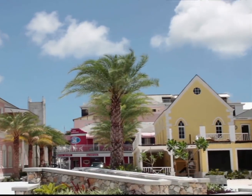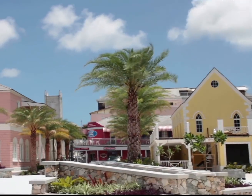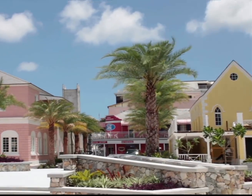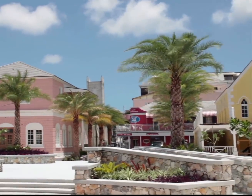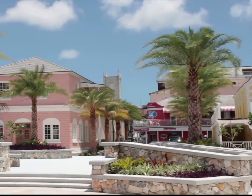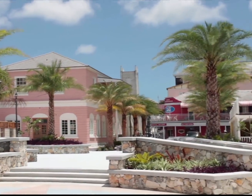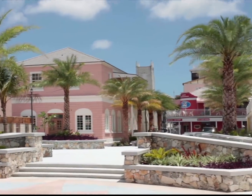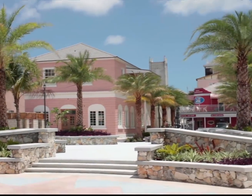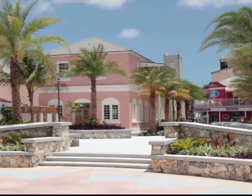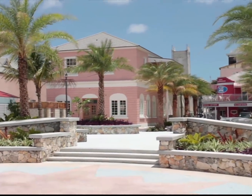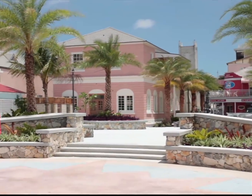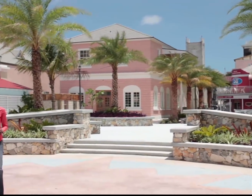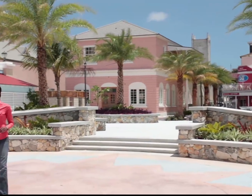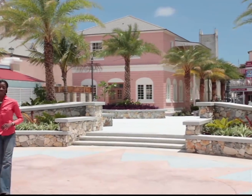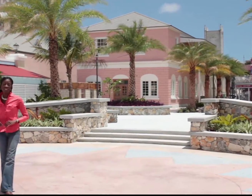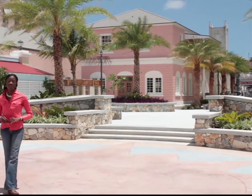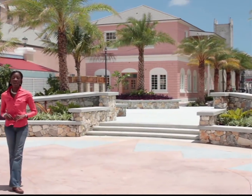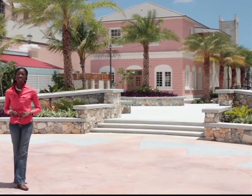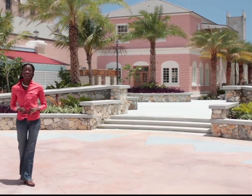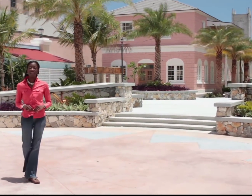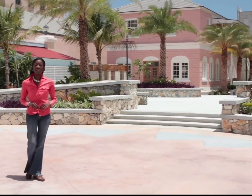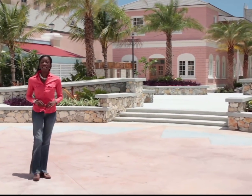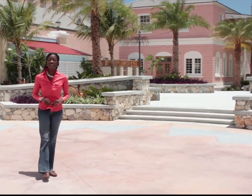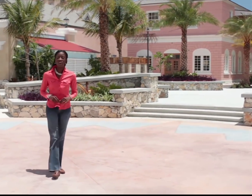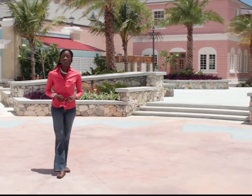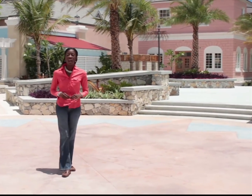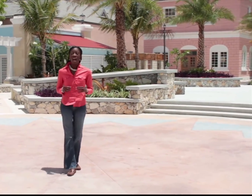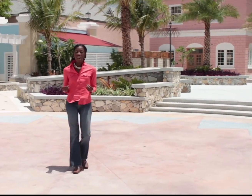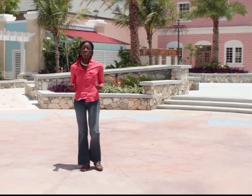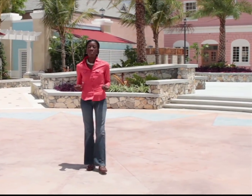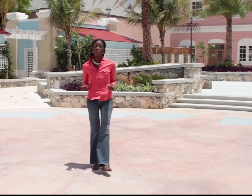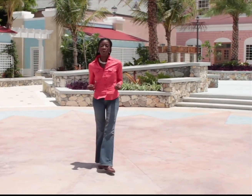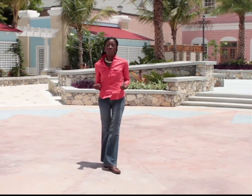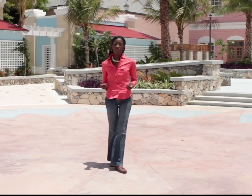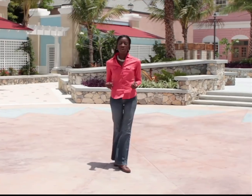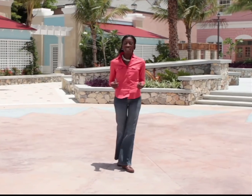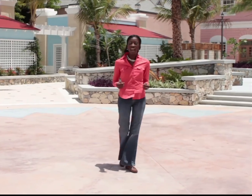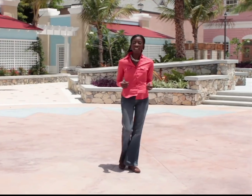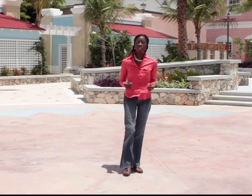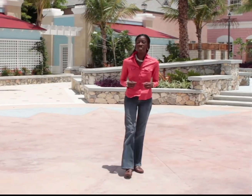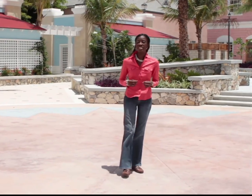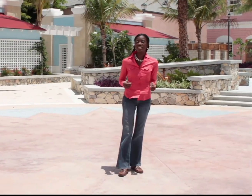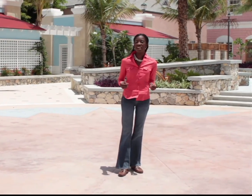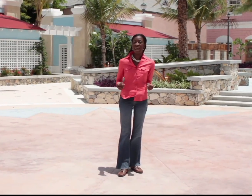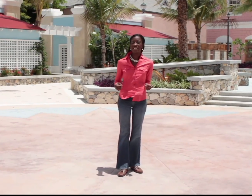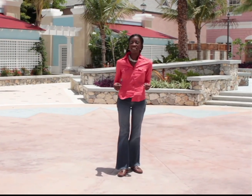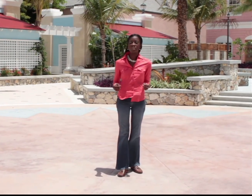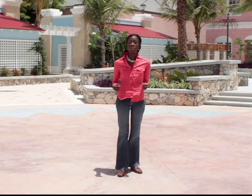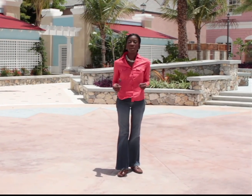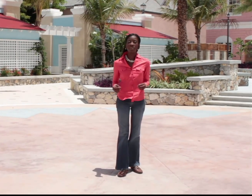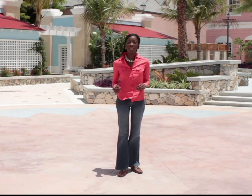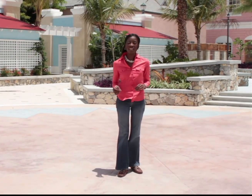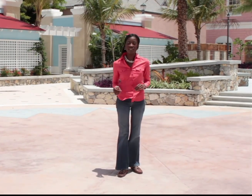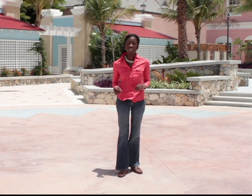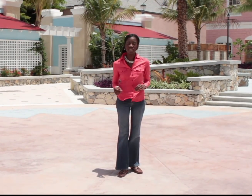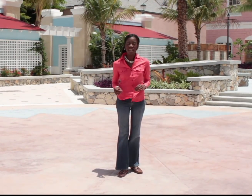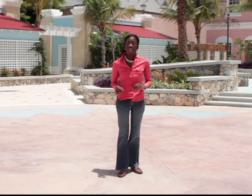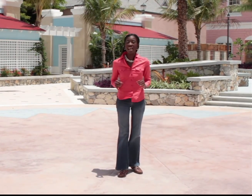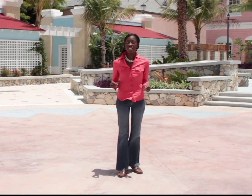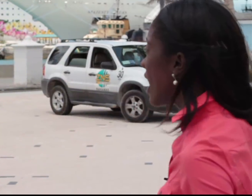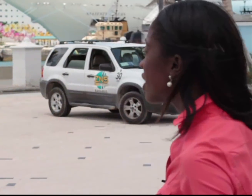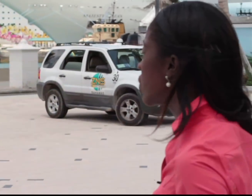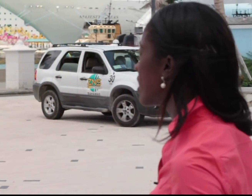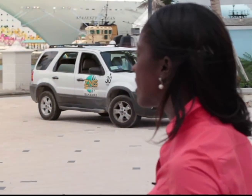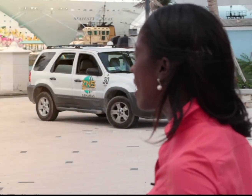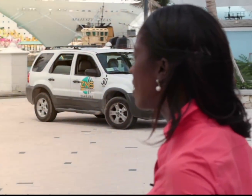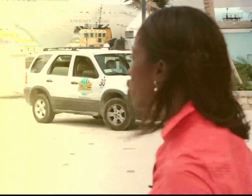The Bahamas Tonight is a link that brings the family islands together. I remember growing up on the island, we didn't have access to cable television and